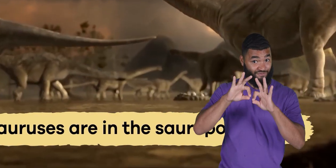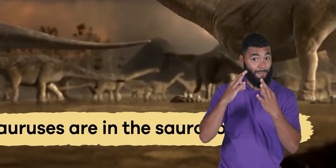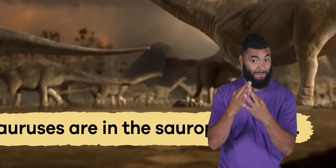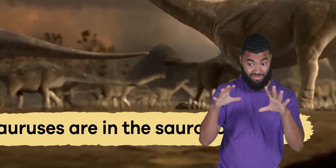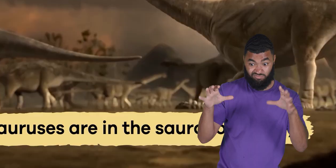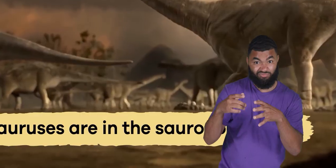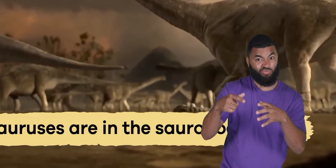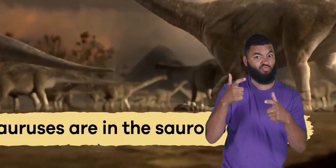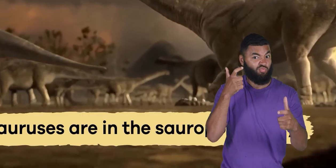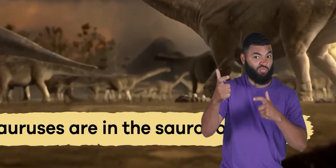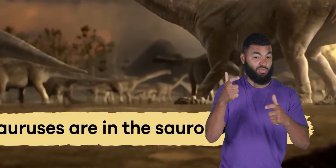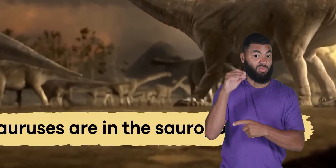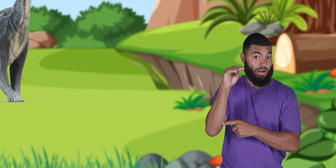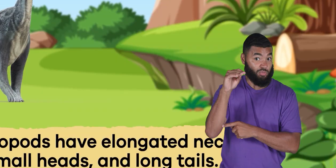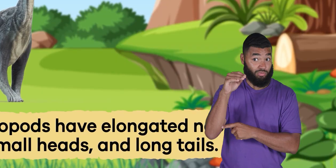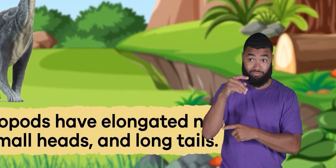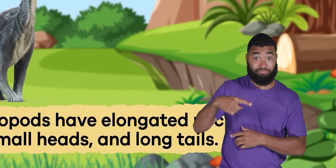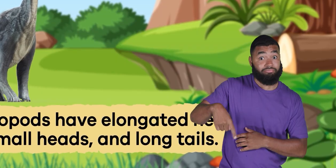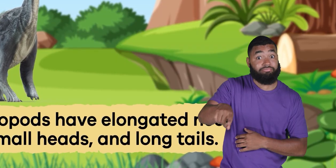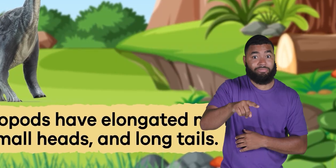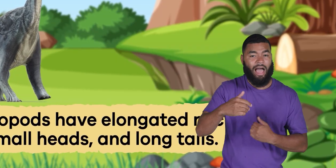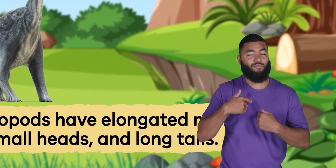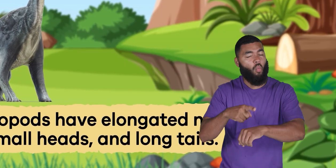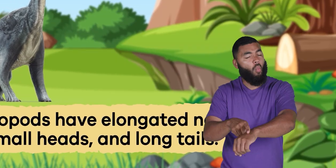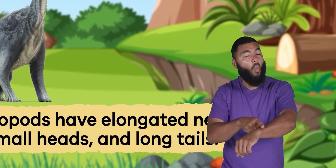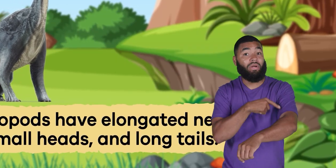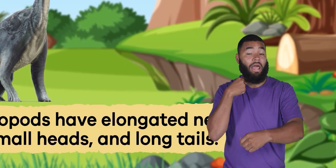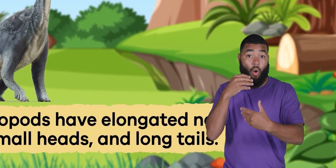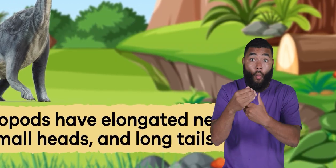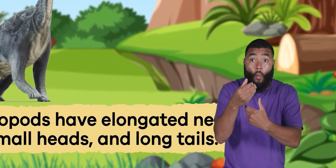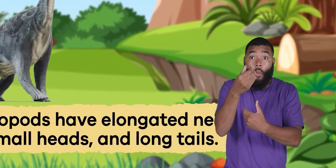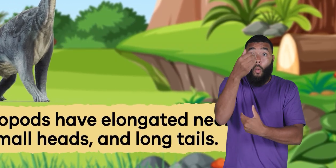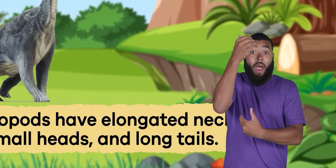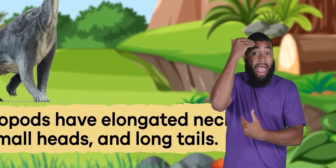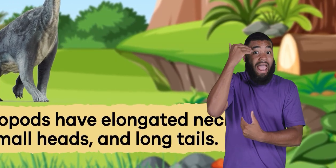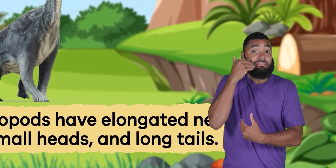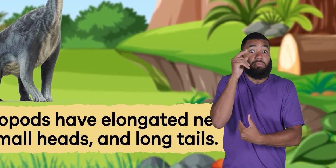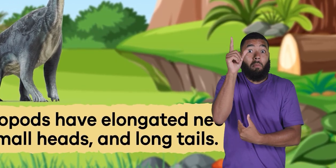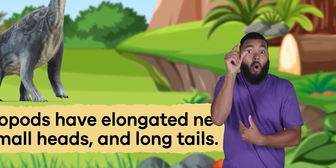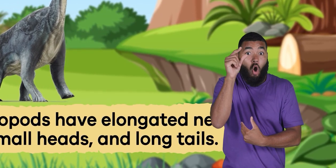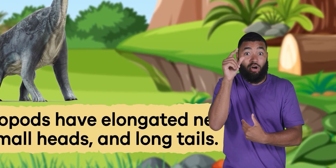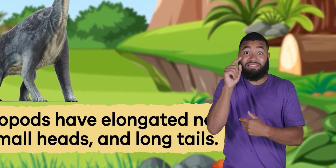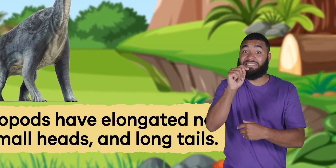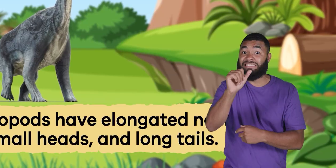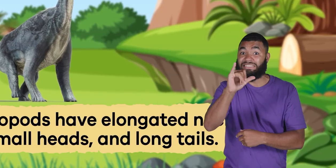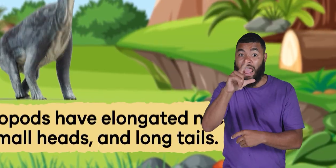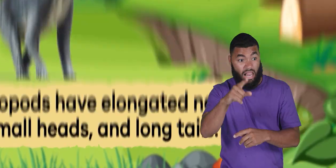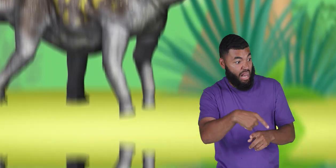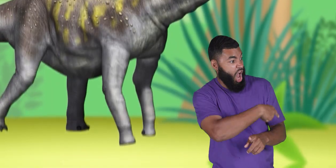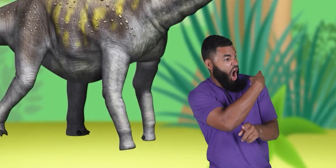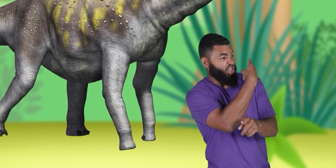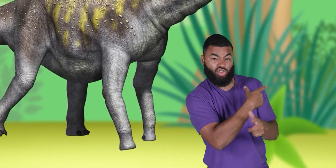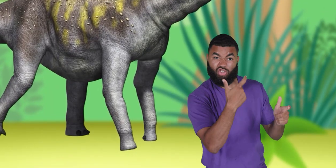a group of enormous dinosaurs. Sauropods have elongated necks. Their heads are small and their tails are long.